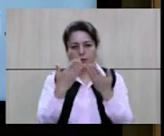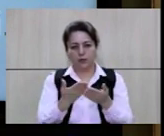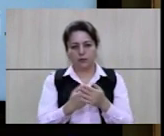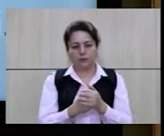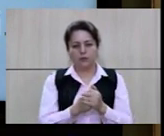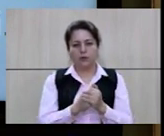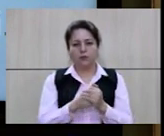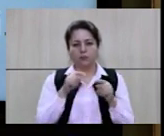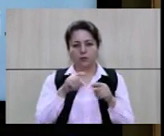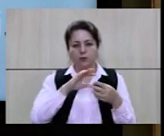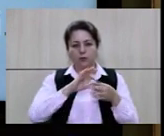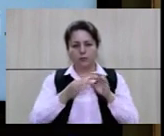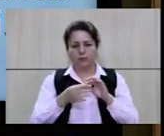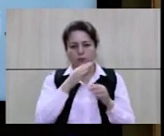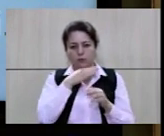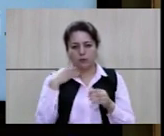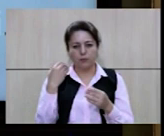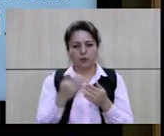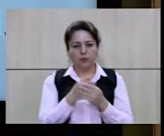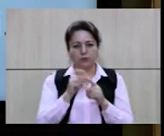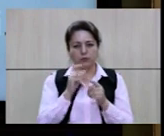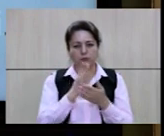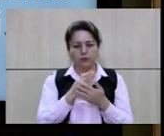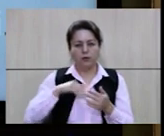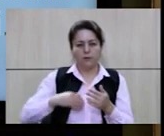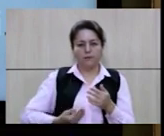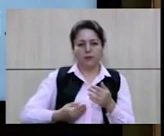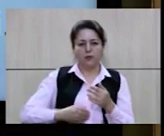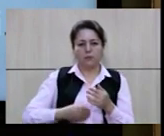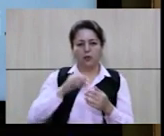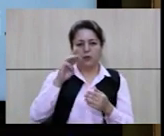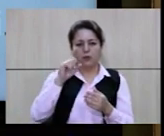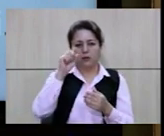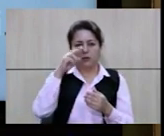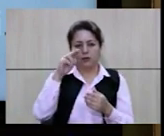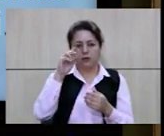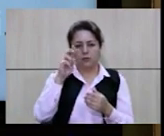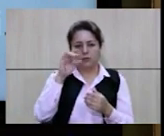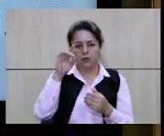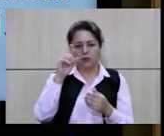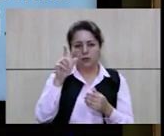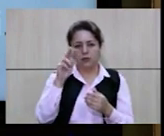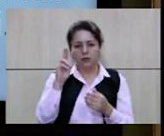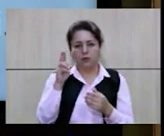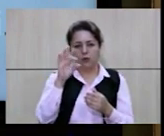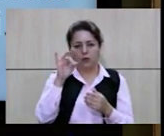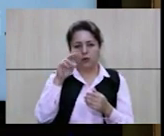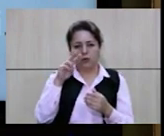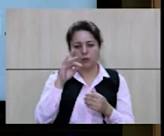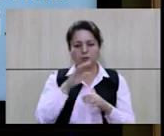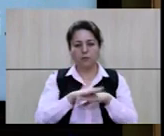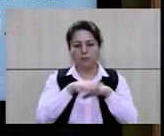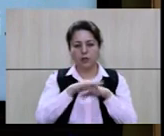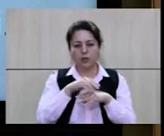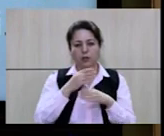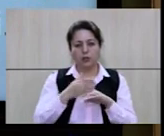qancha yangi so'zlar berilgan. Firma, tadbirkorlik, fermerlik, bank,